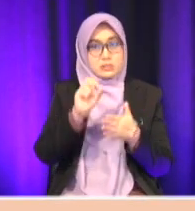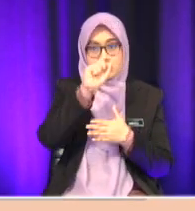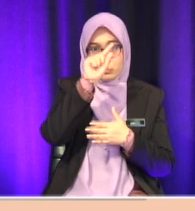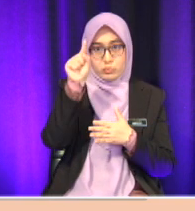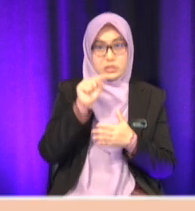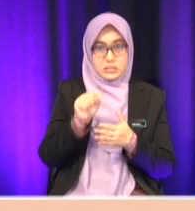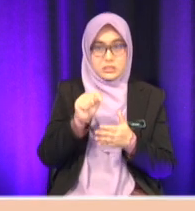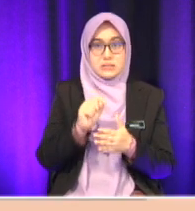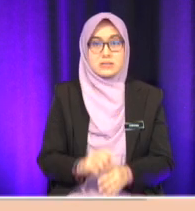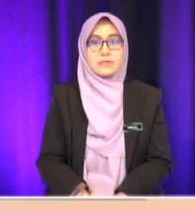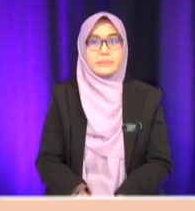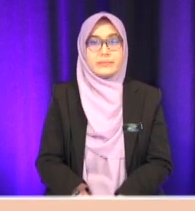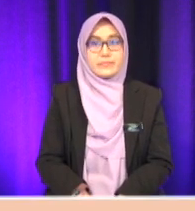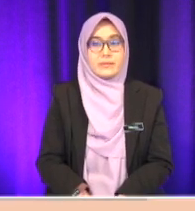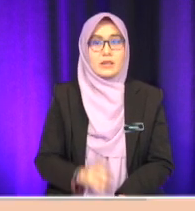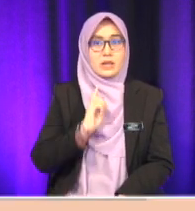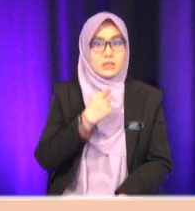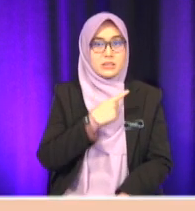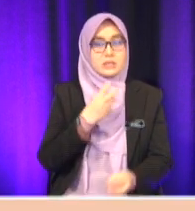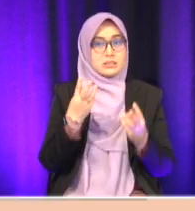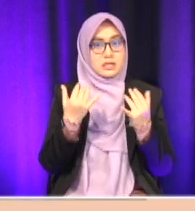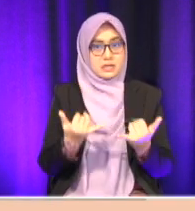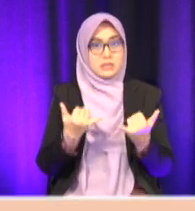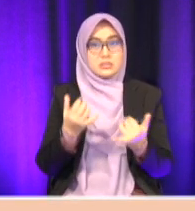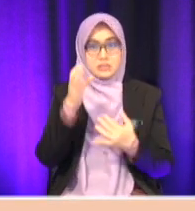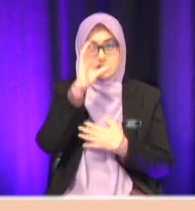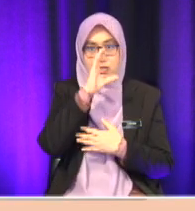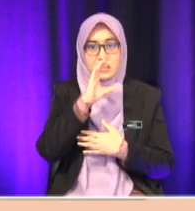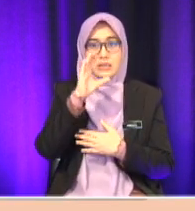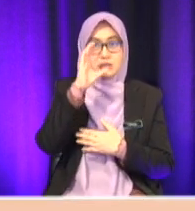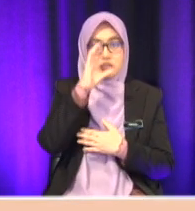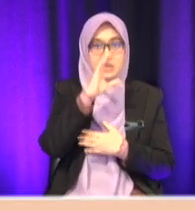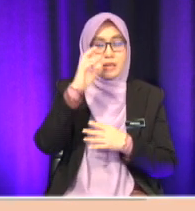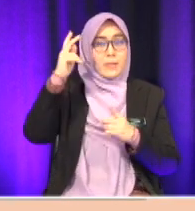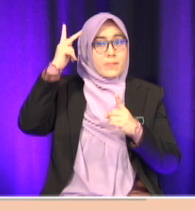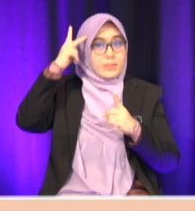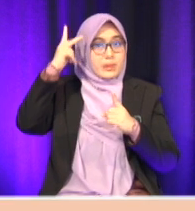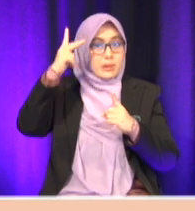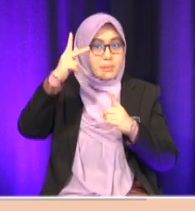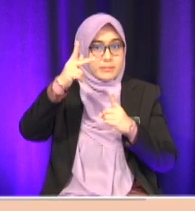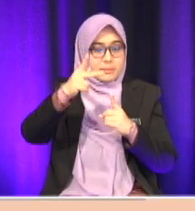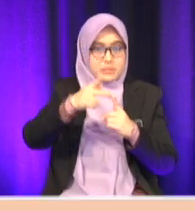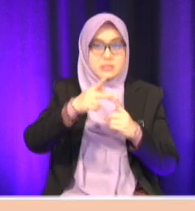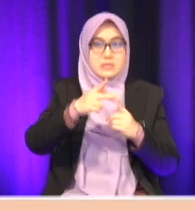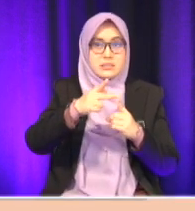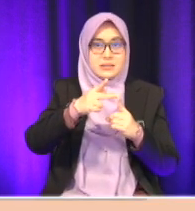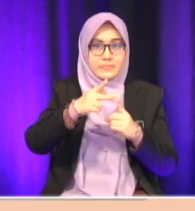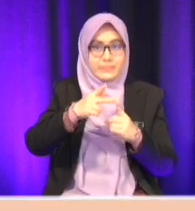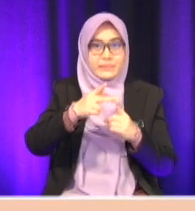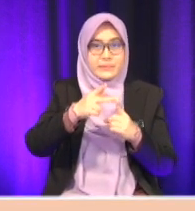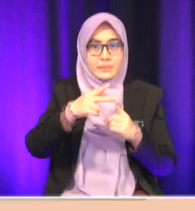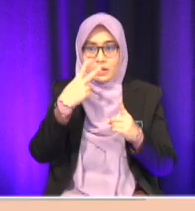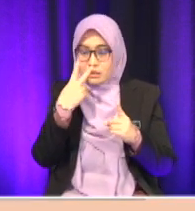is. So we are looking for The purpose. purpose. Okay, so after this, we look